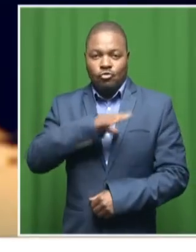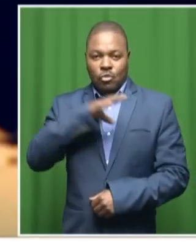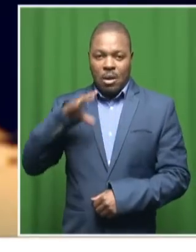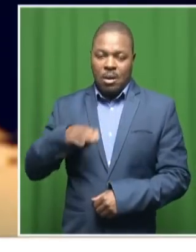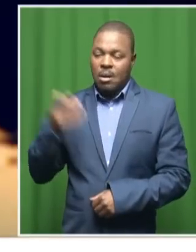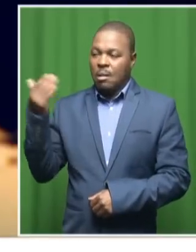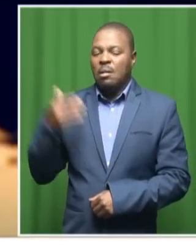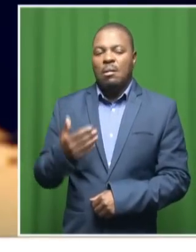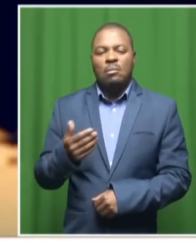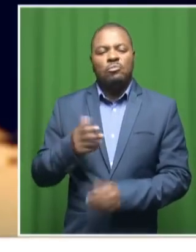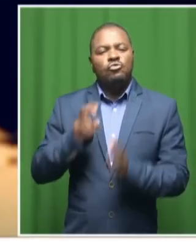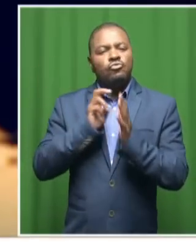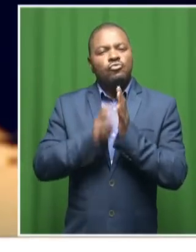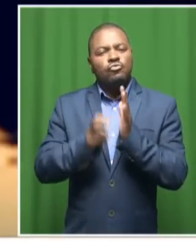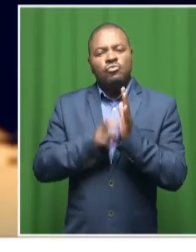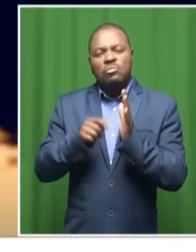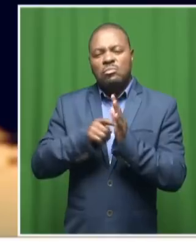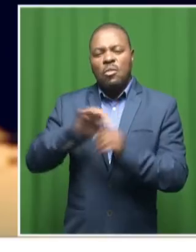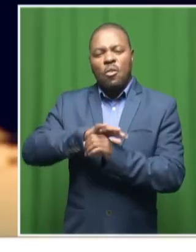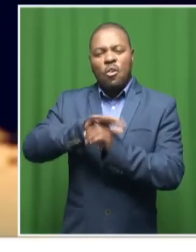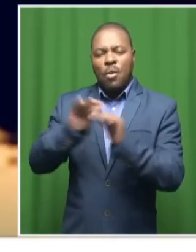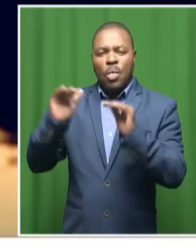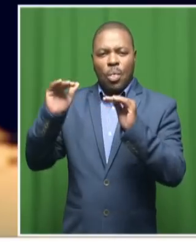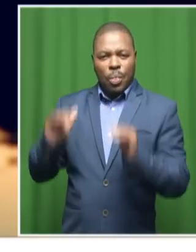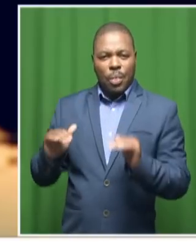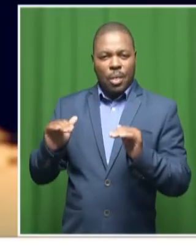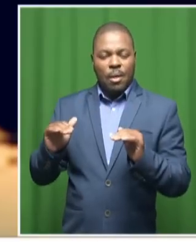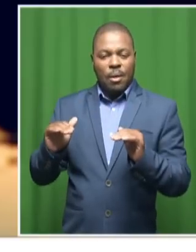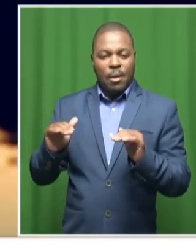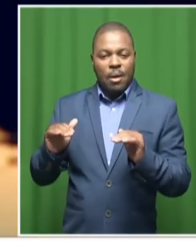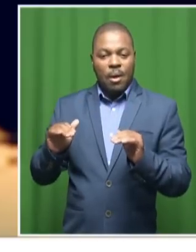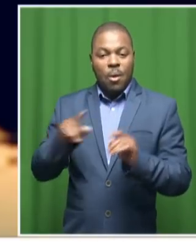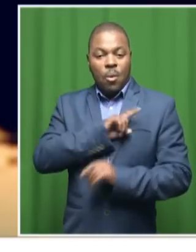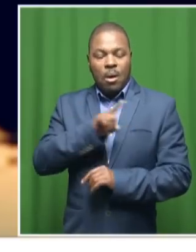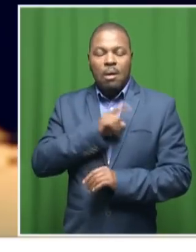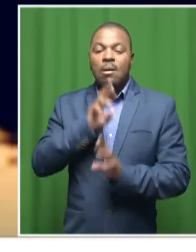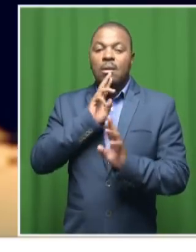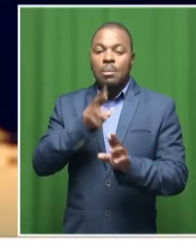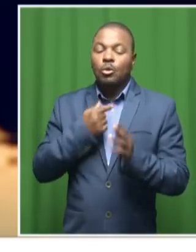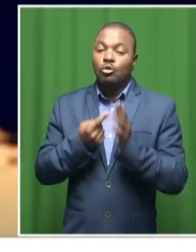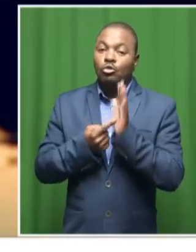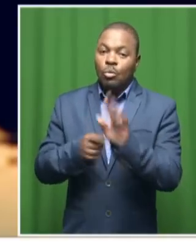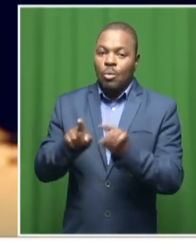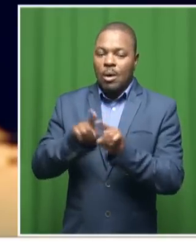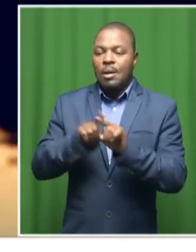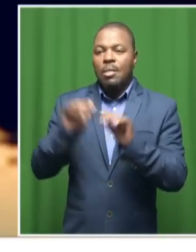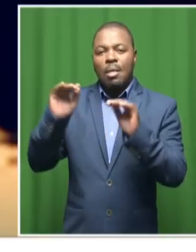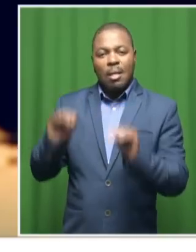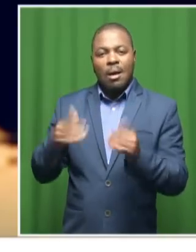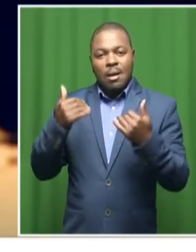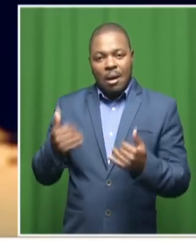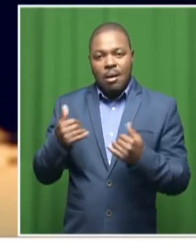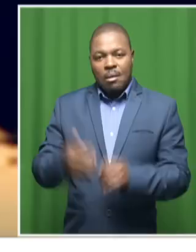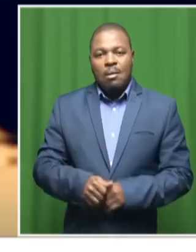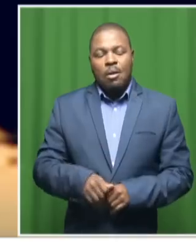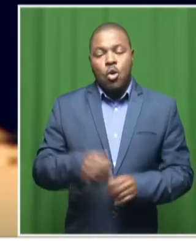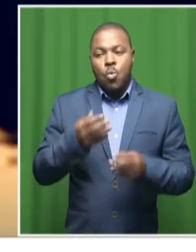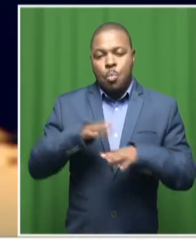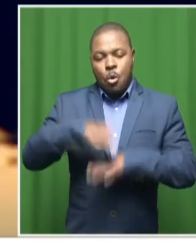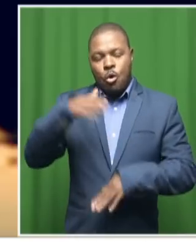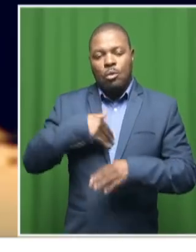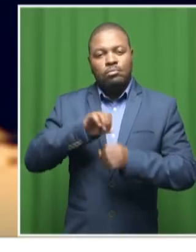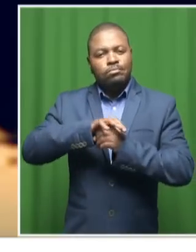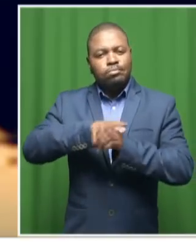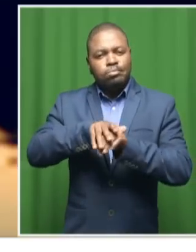recently dropped its COVID-19 restrictions, which reports indicate that the drop has led to an increase in new infections